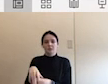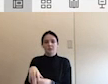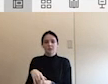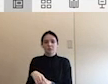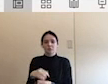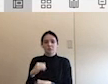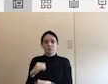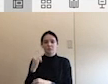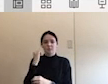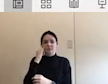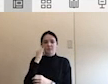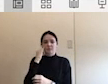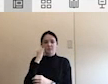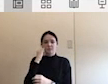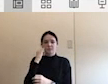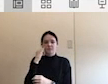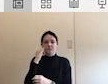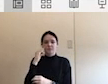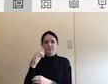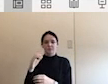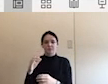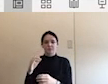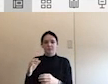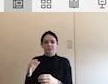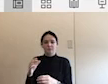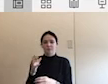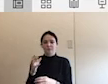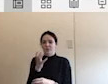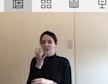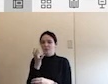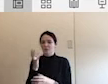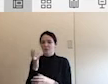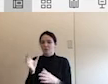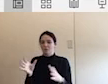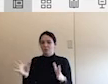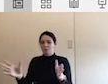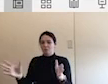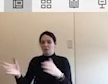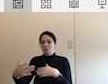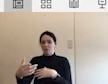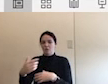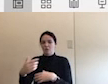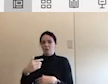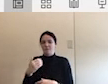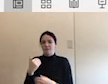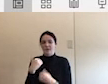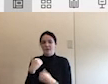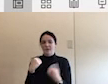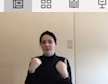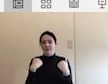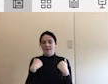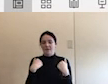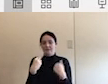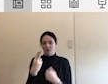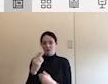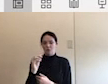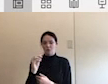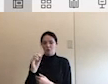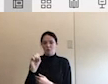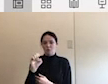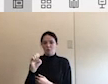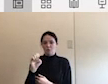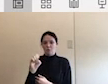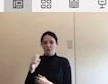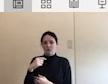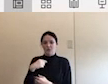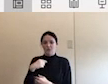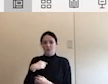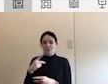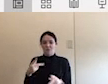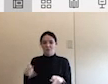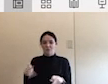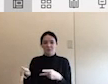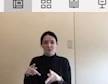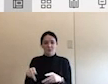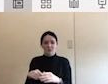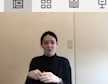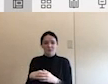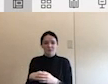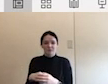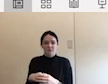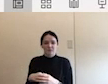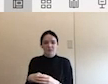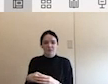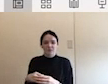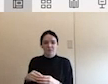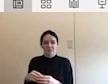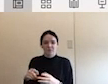have a garden hose, and me and my daughters, we play with it quite a lot. So when you turn on the garden hose, there is a certain flow rate, if you would. Water